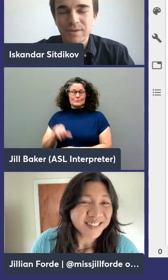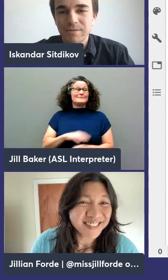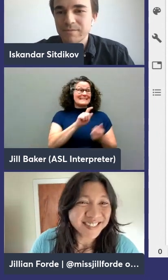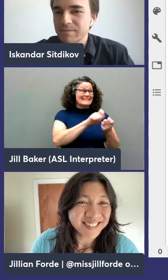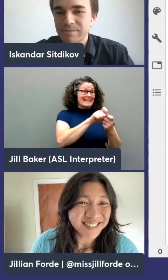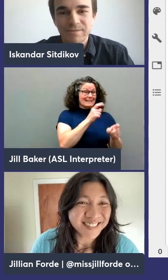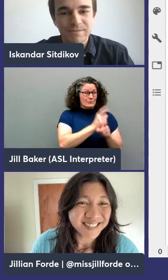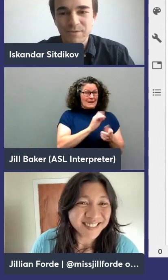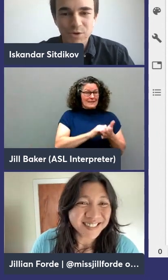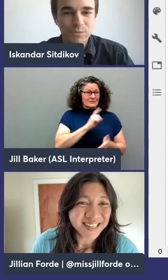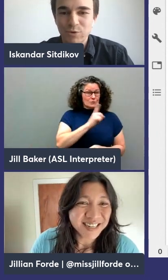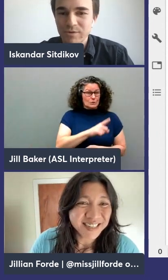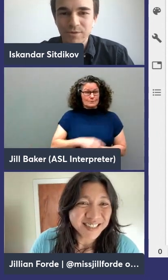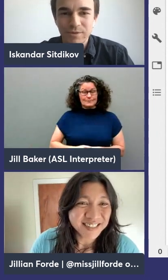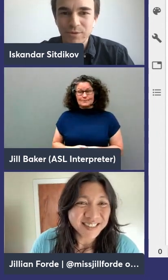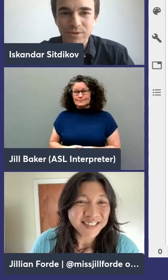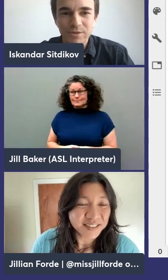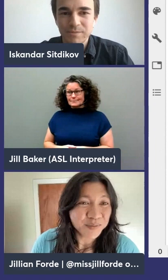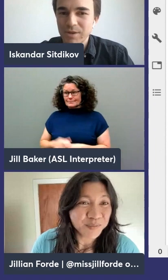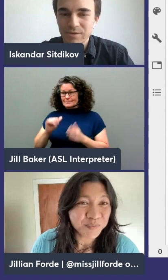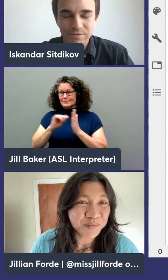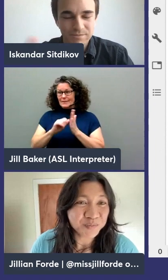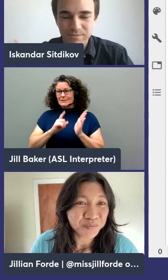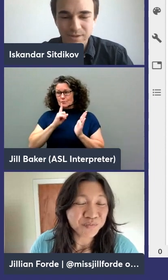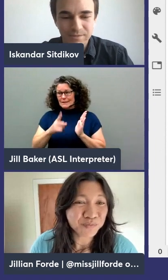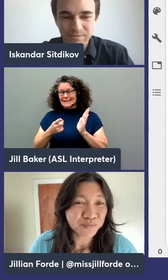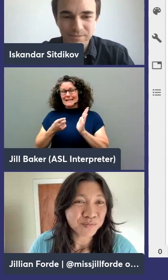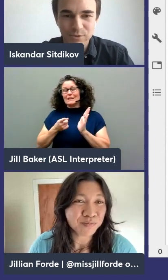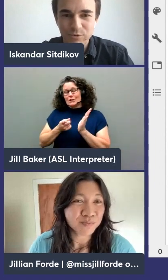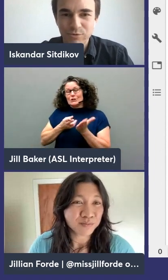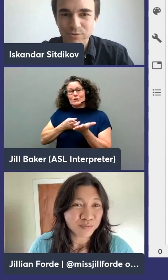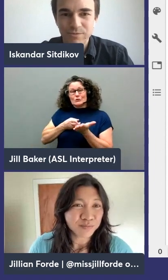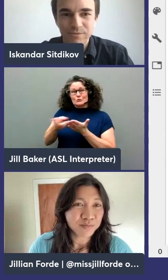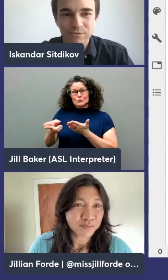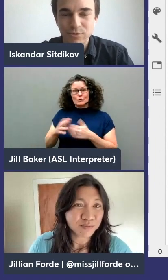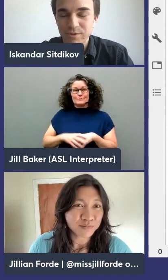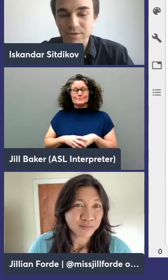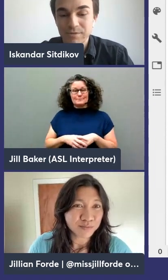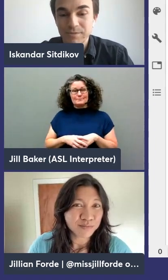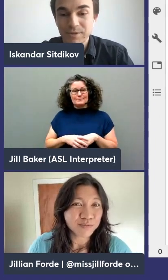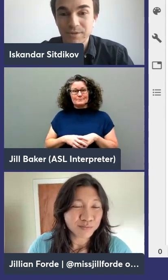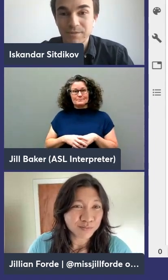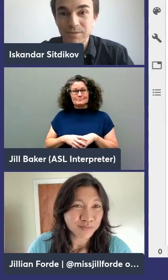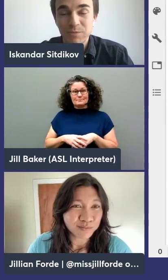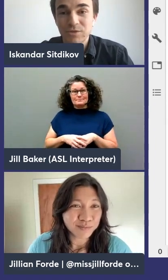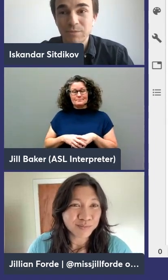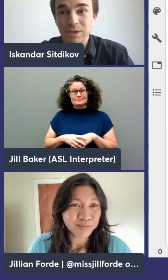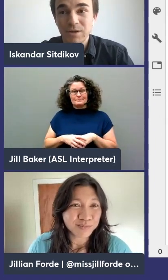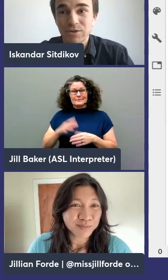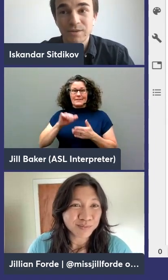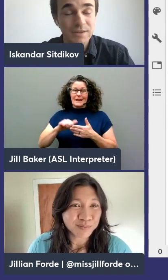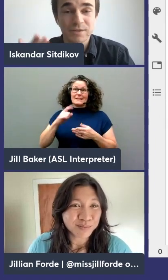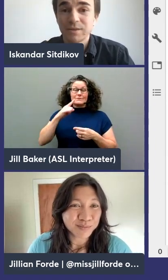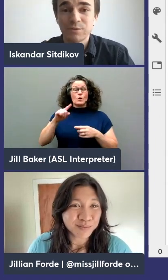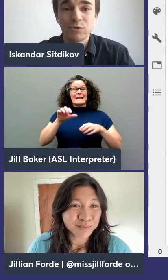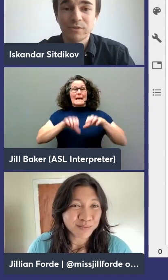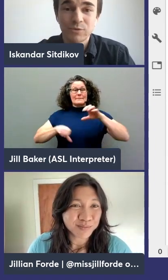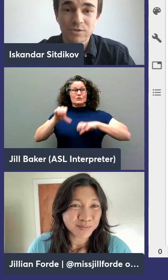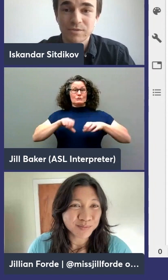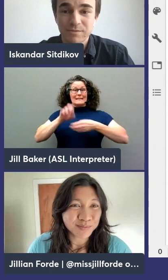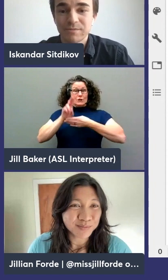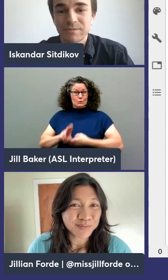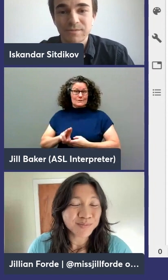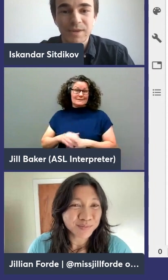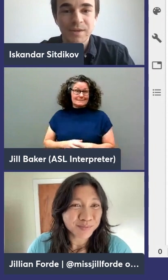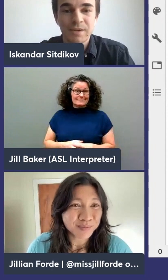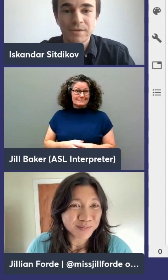true. Very important algorithm, and it's like go through for the chemistry application, at least at this point,